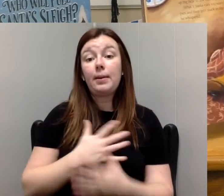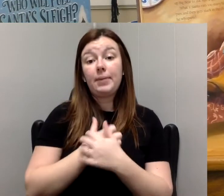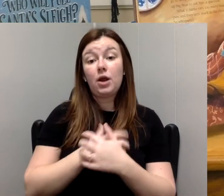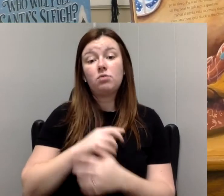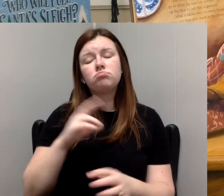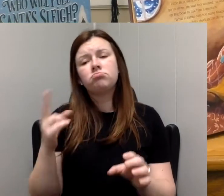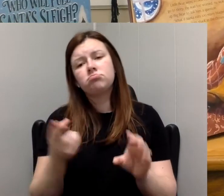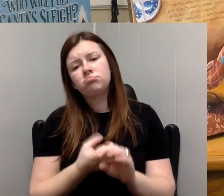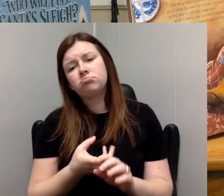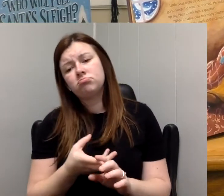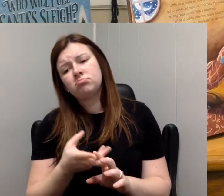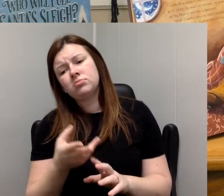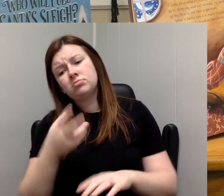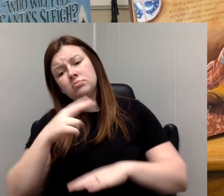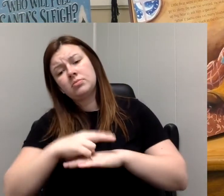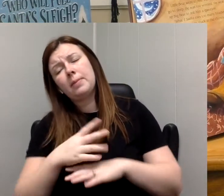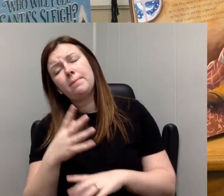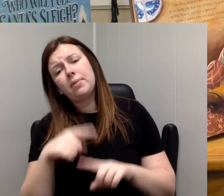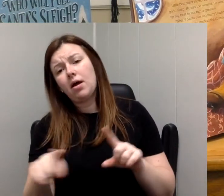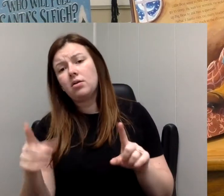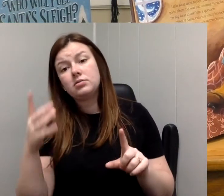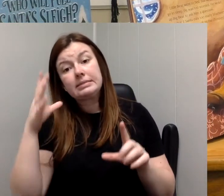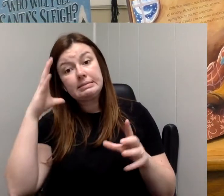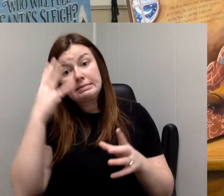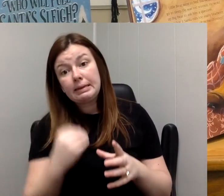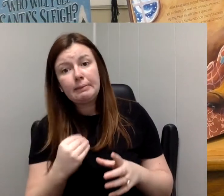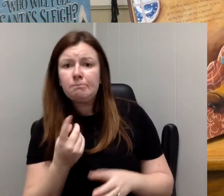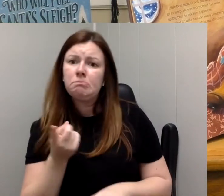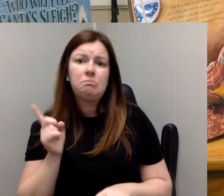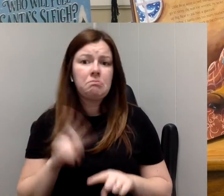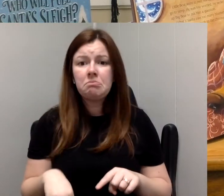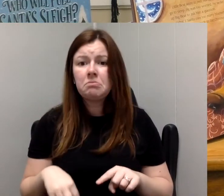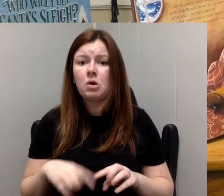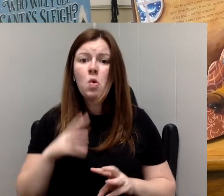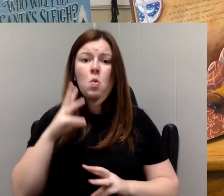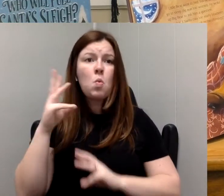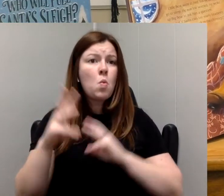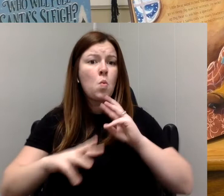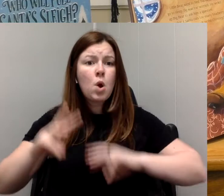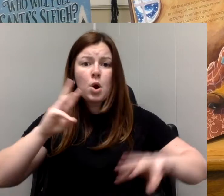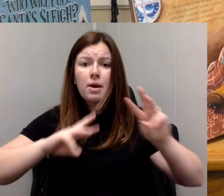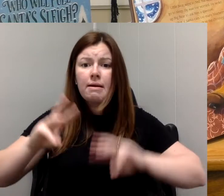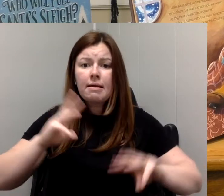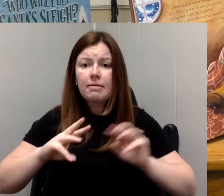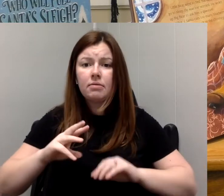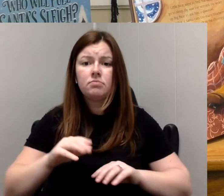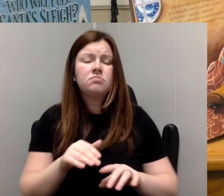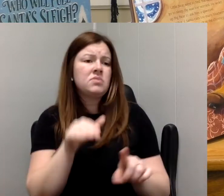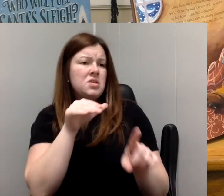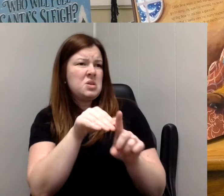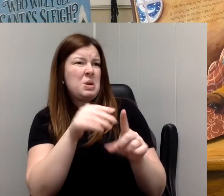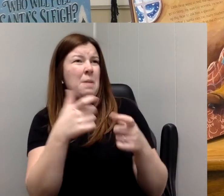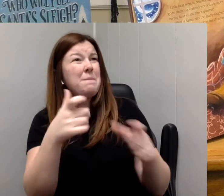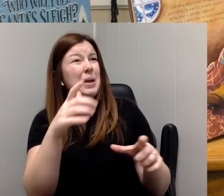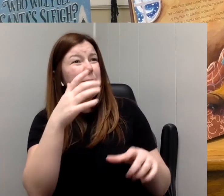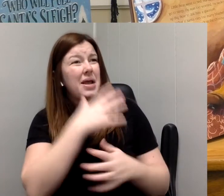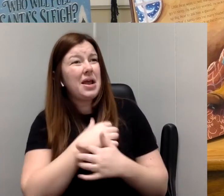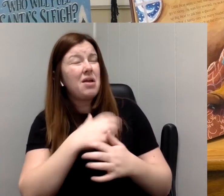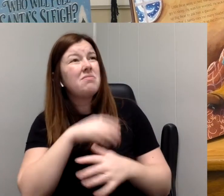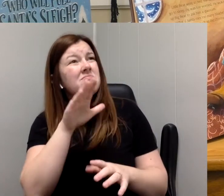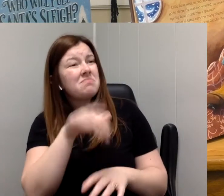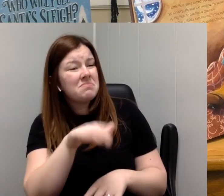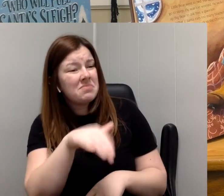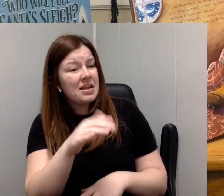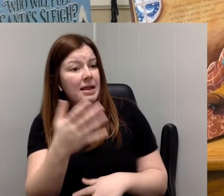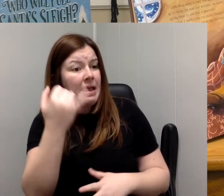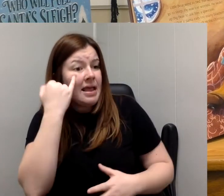Little Bear went to bed, but he couldn't go to sleep. He was too worried. He woke up Big Bear to ask him a question. What if Santa eats too